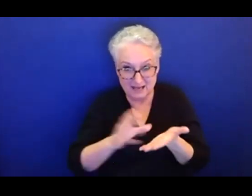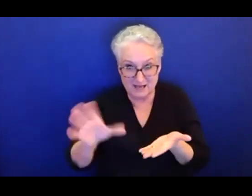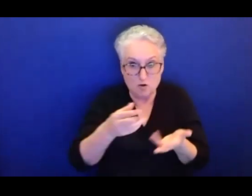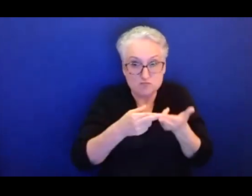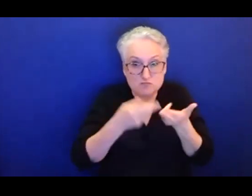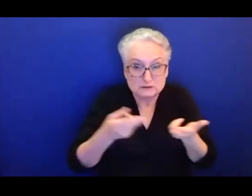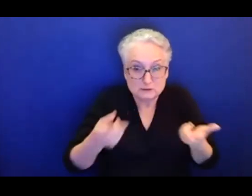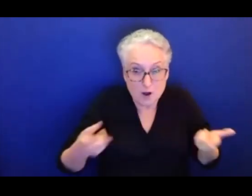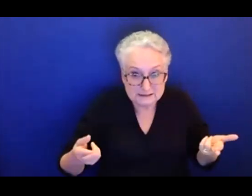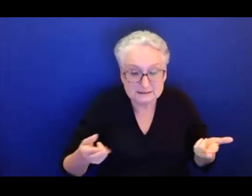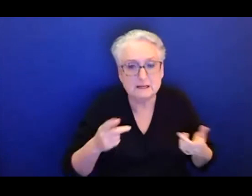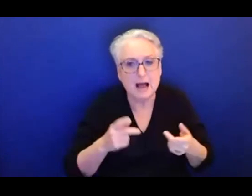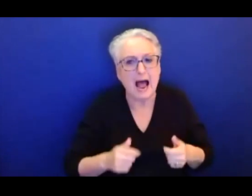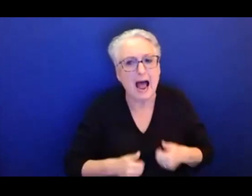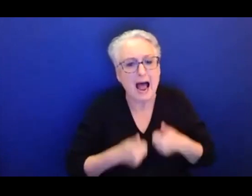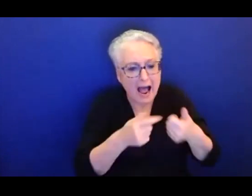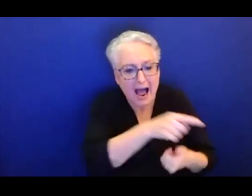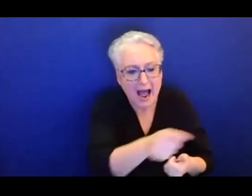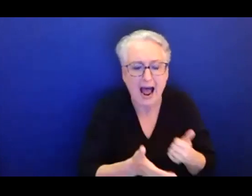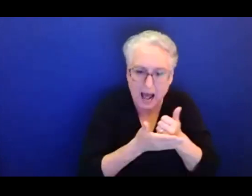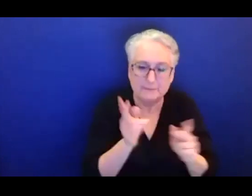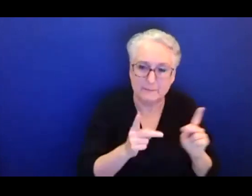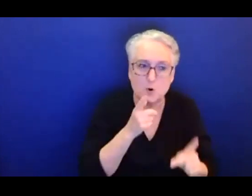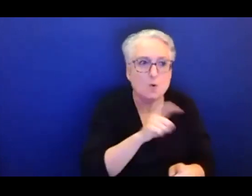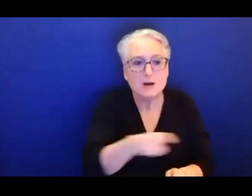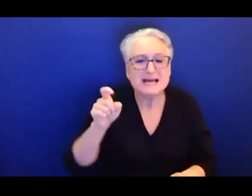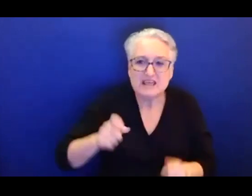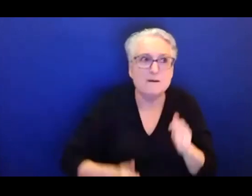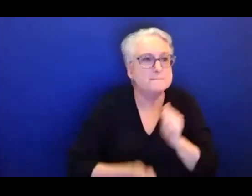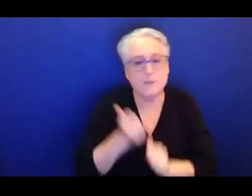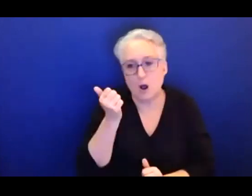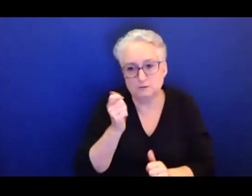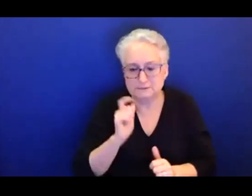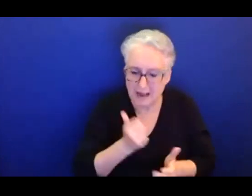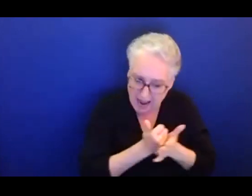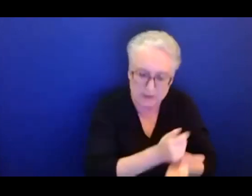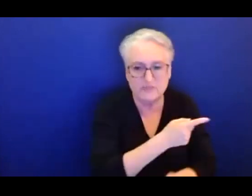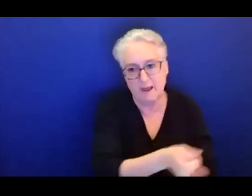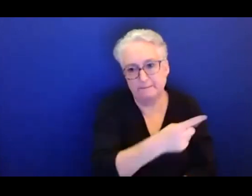weigh in on the American Rescue Plan funding. And have a great rest of your evening. Good night.